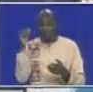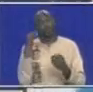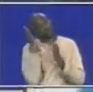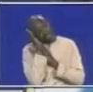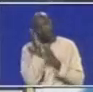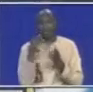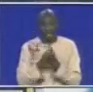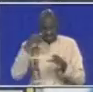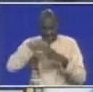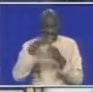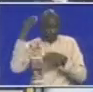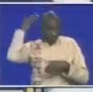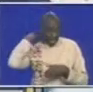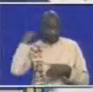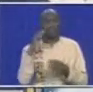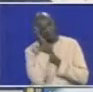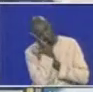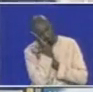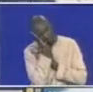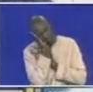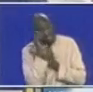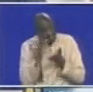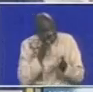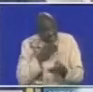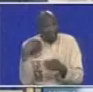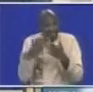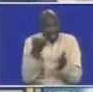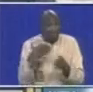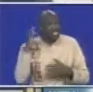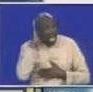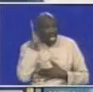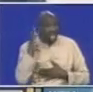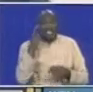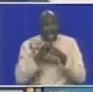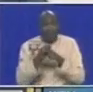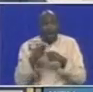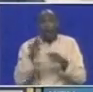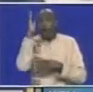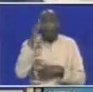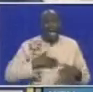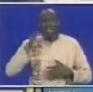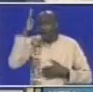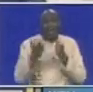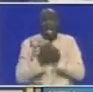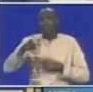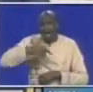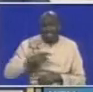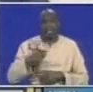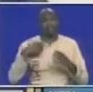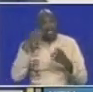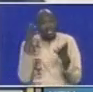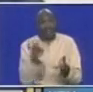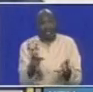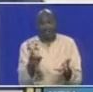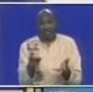kulala wapi kwa kiti ya nyuma. Sasa kufika hapa nilisikia tu jina ya Mungu wangu saidia sisi kama ameshaingia